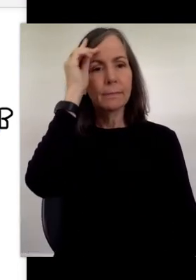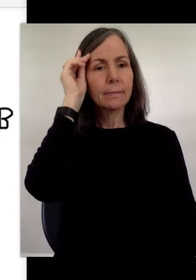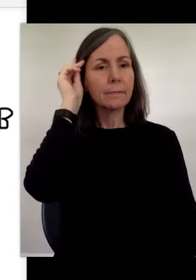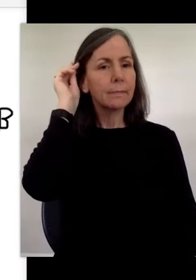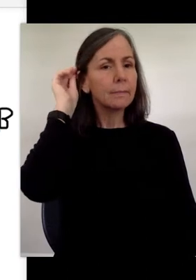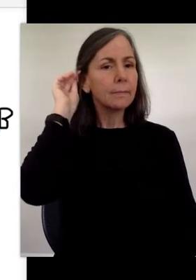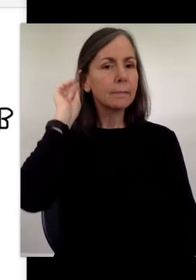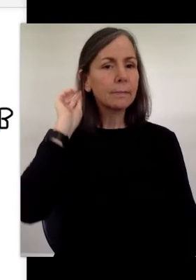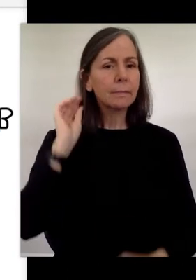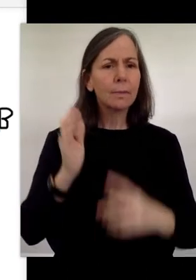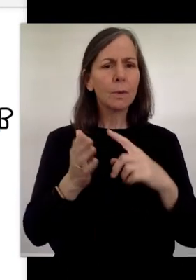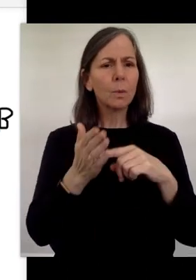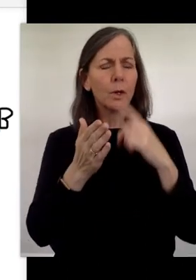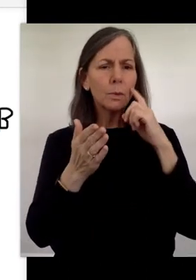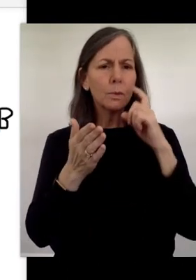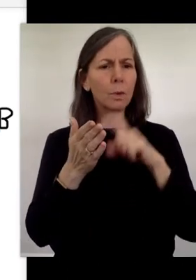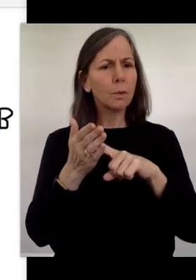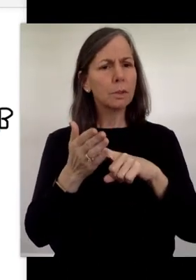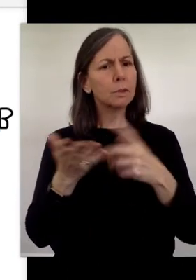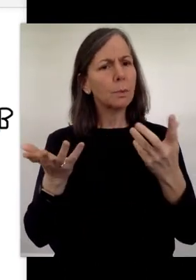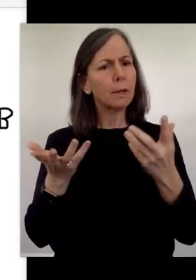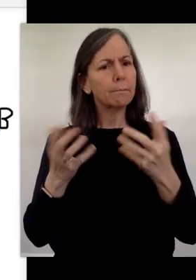What do you notice?